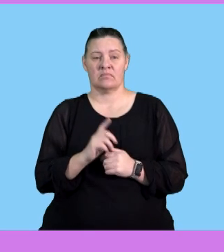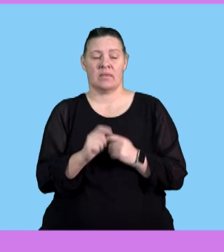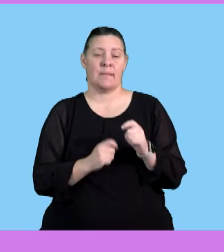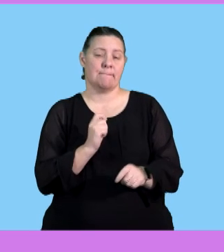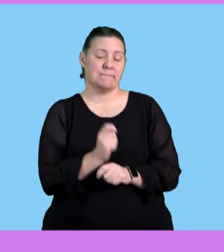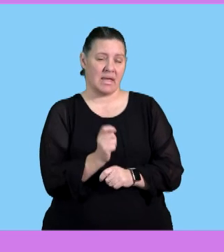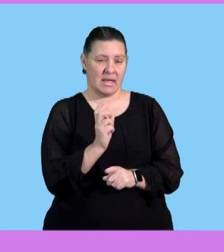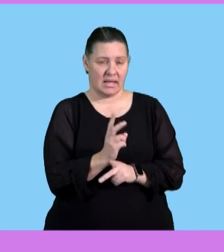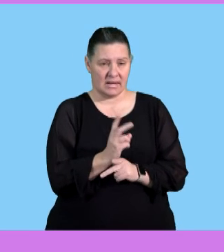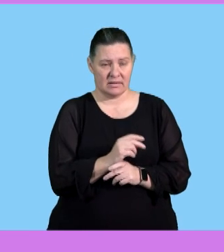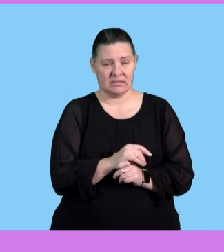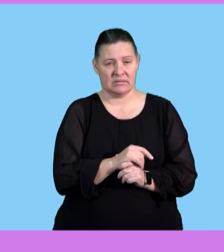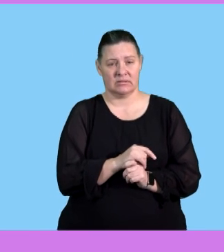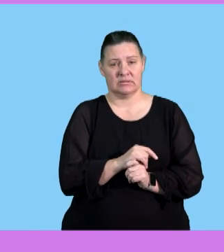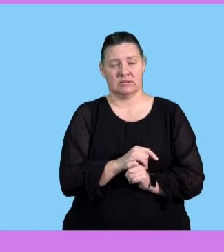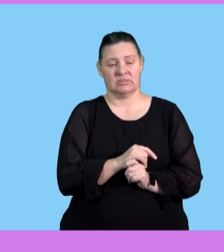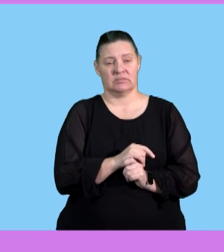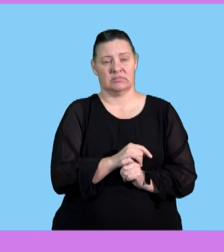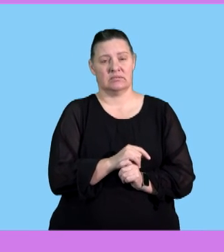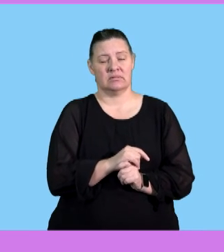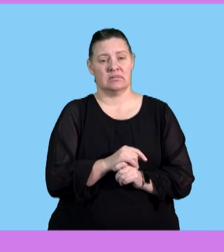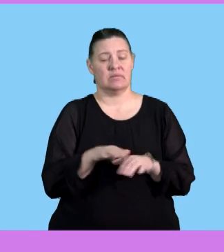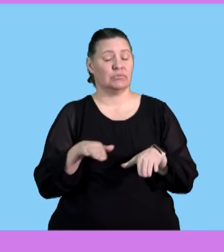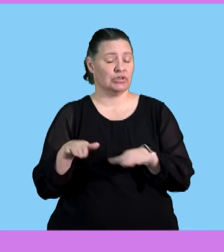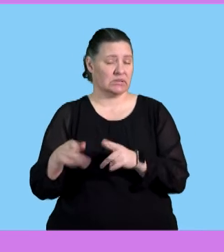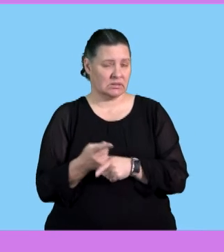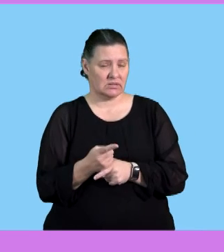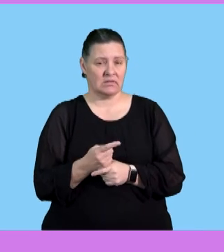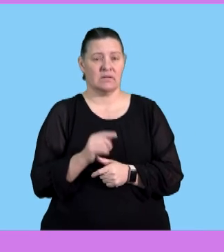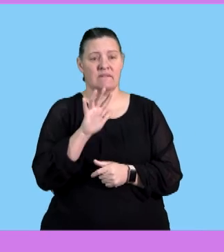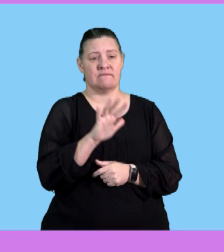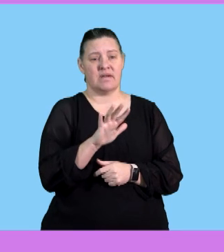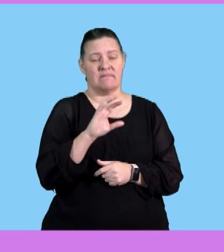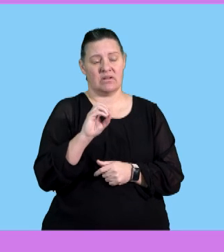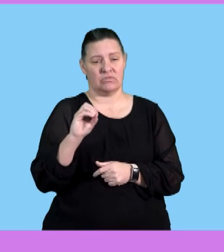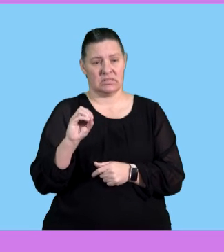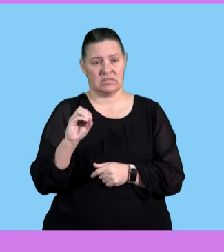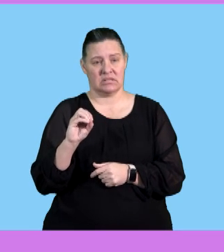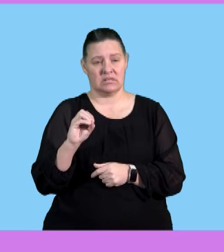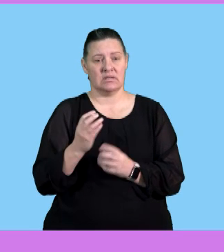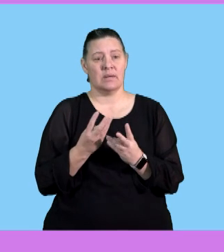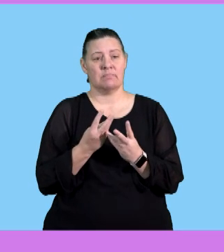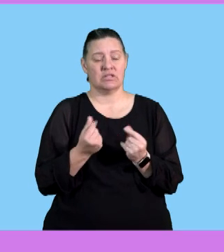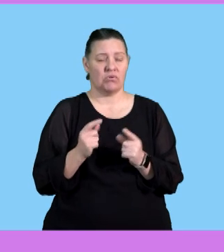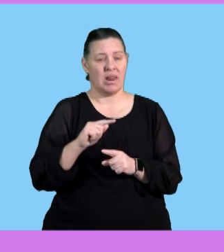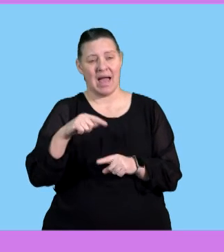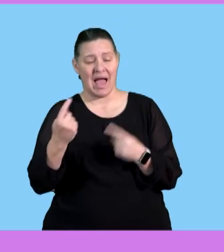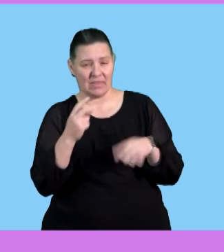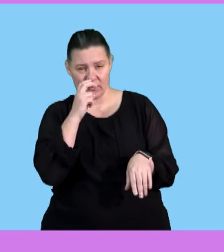expense. The repayment of the sewing machine is